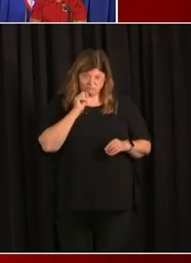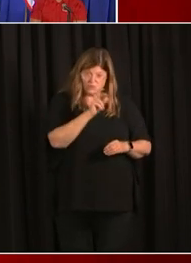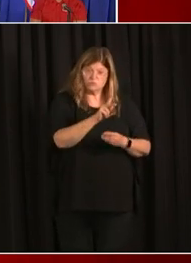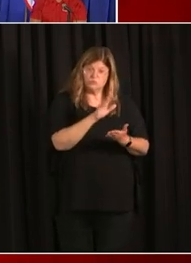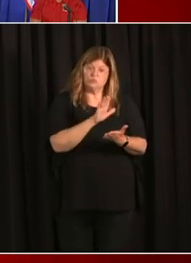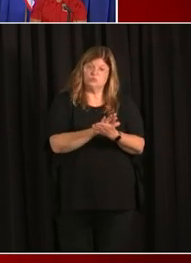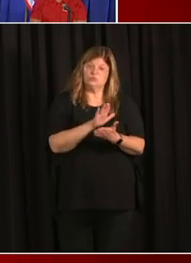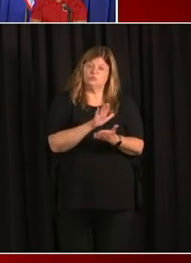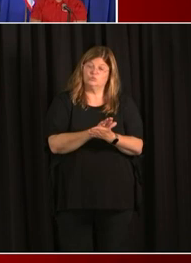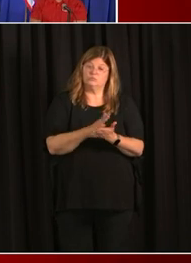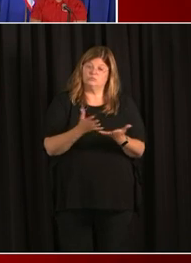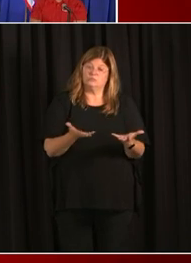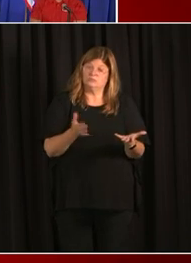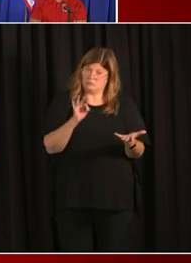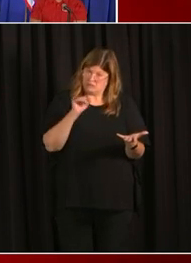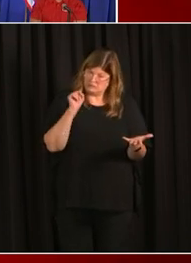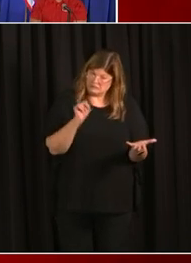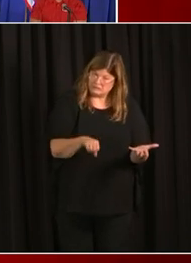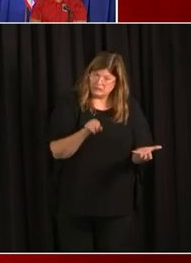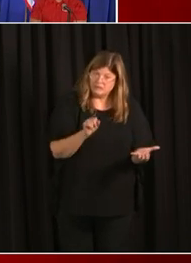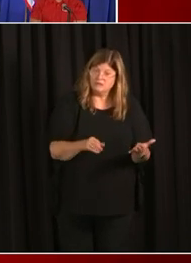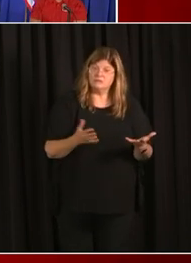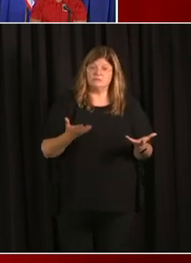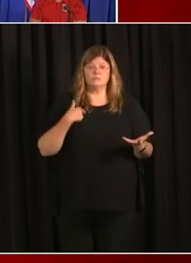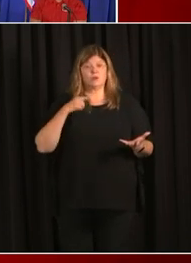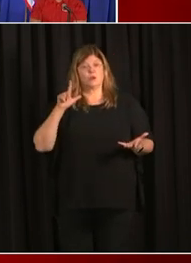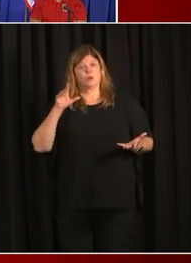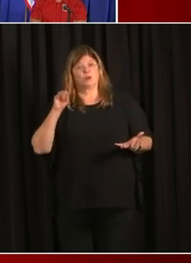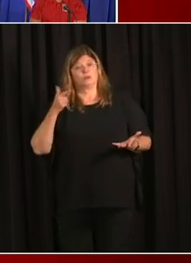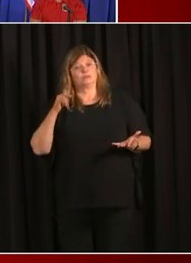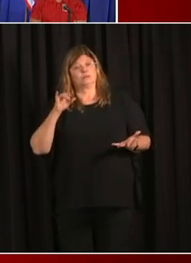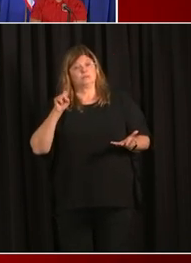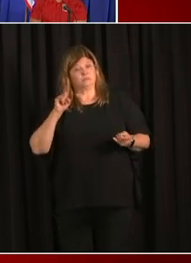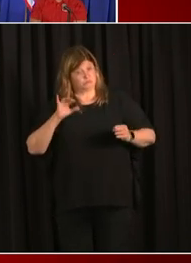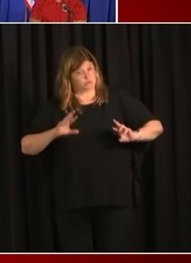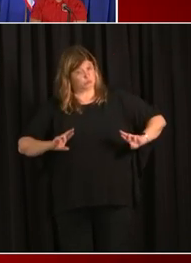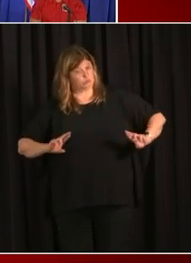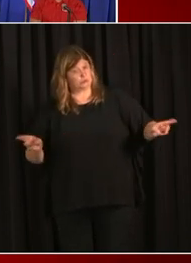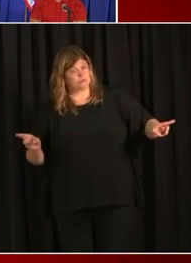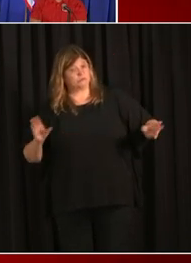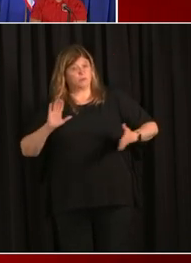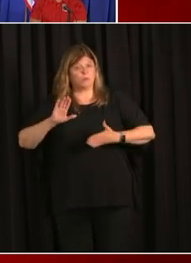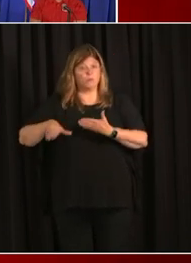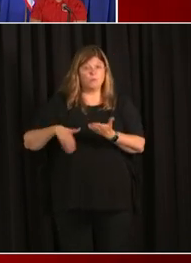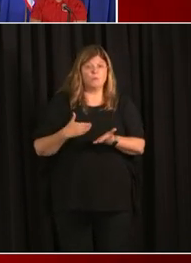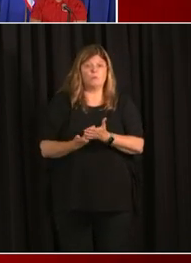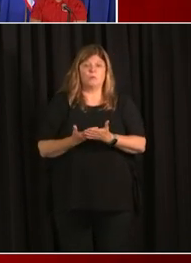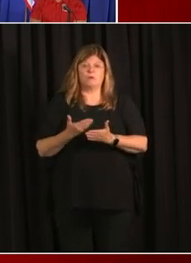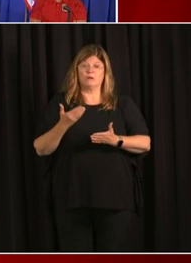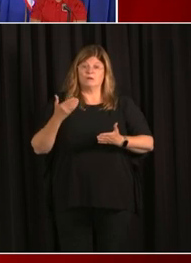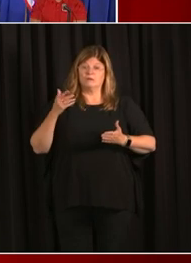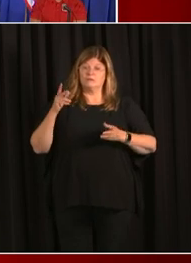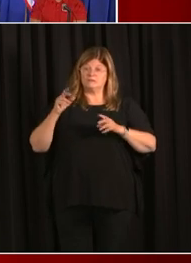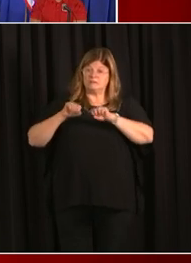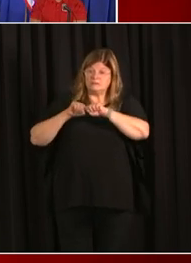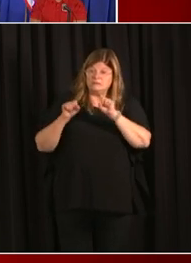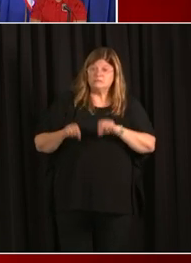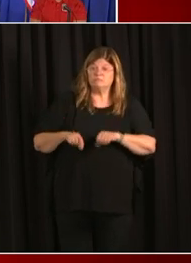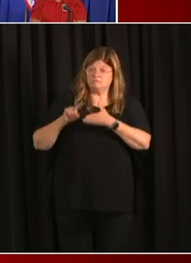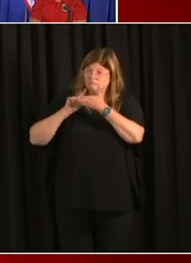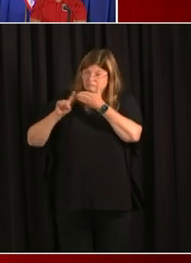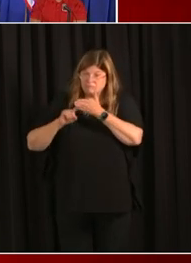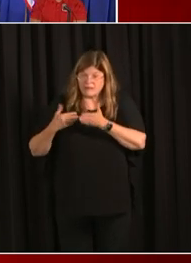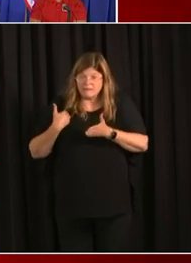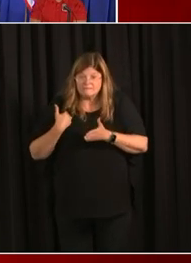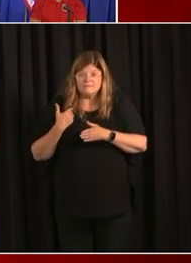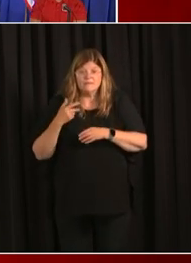if so, are we logistically ready? Meaning, have all the ventilation systems been checked? Is there enough PPE? Do you have